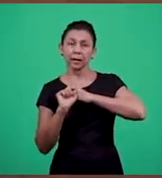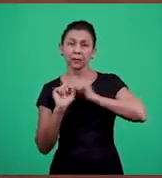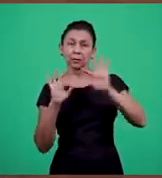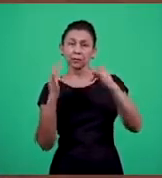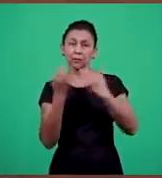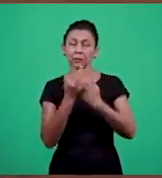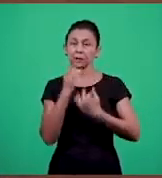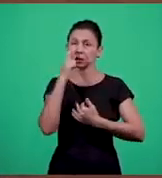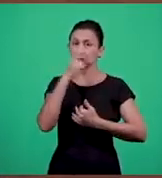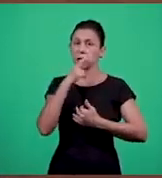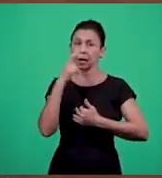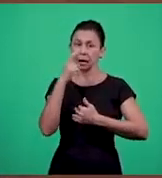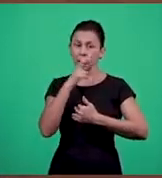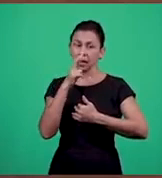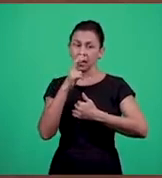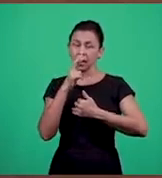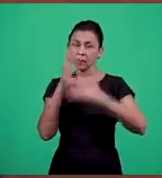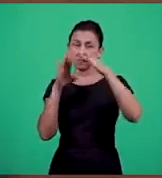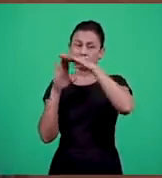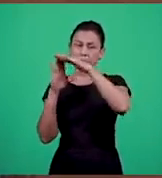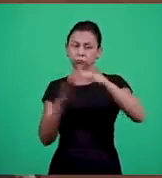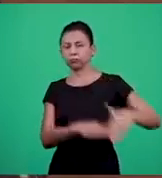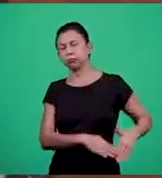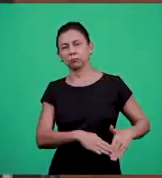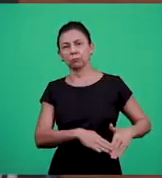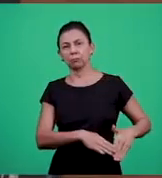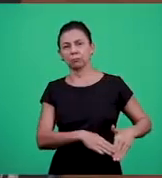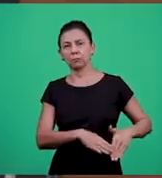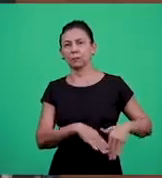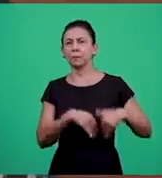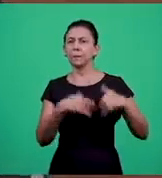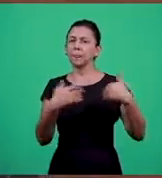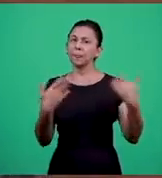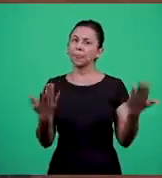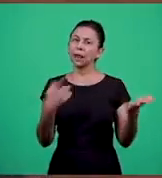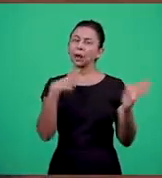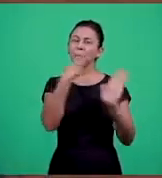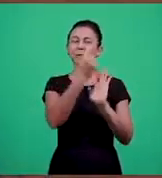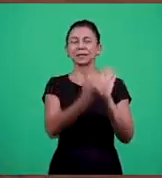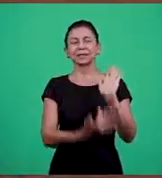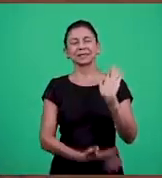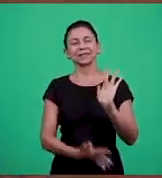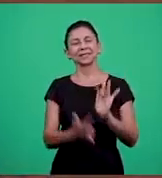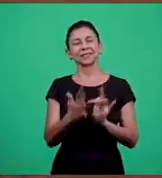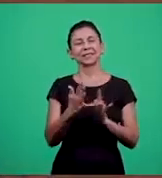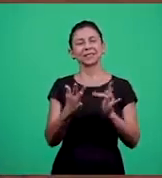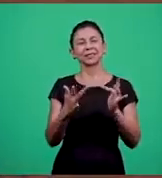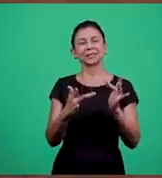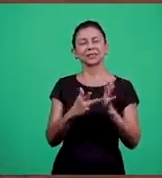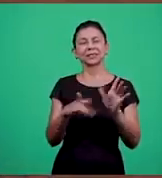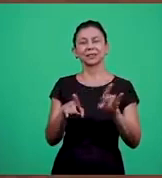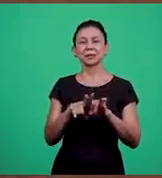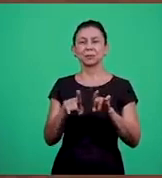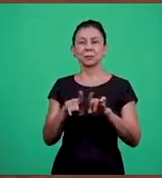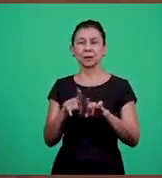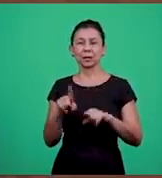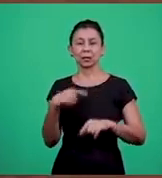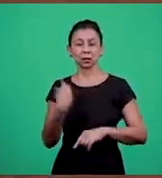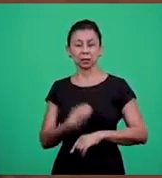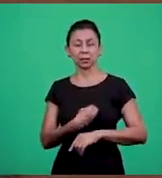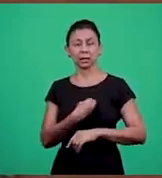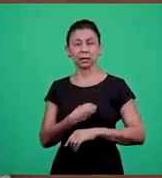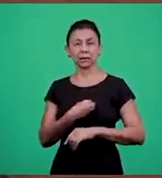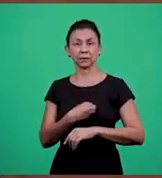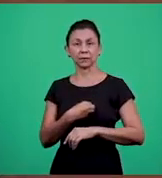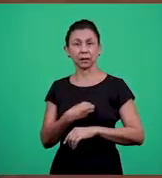from destruction. So what does God want to teach us with the scarlet cord? What he wants to teach us is